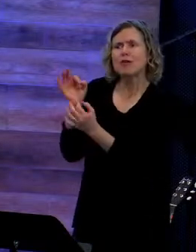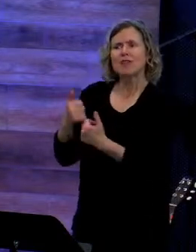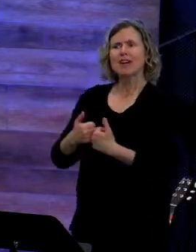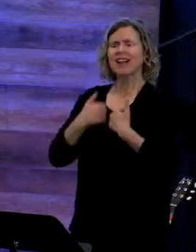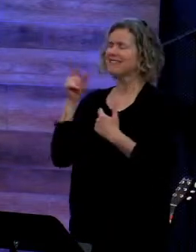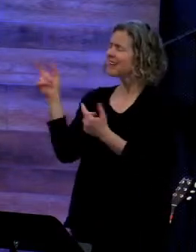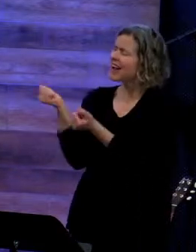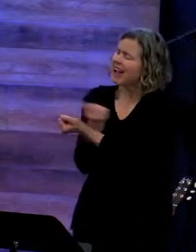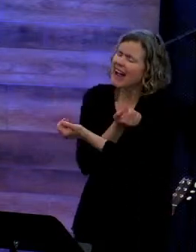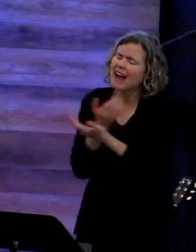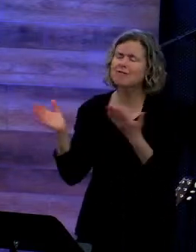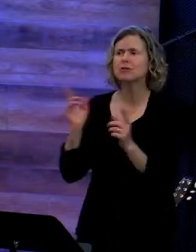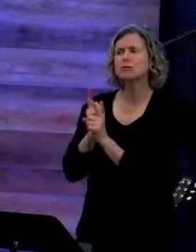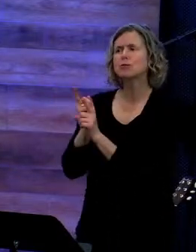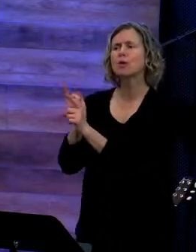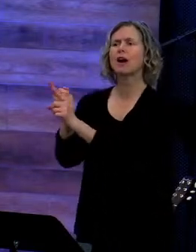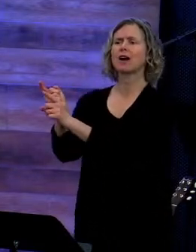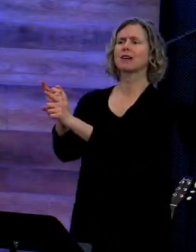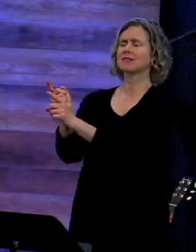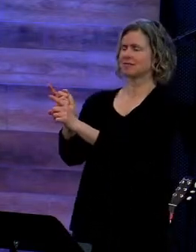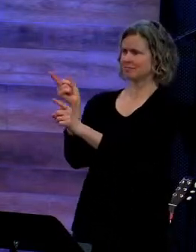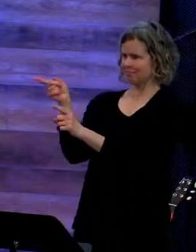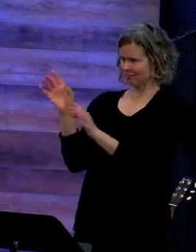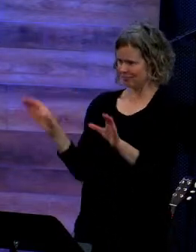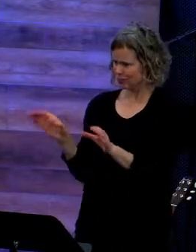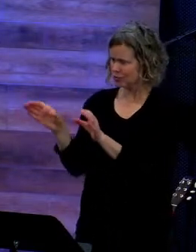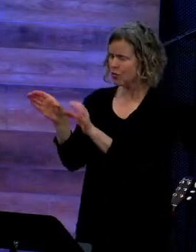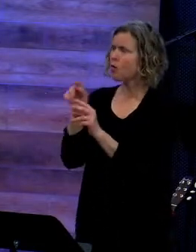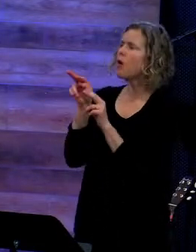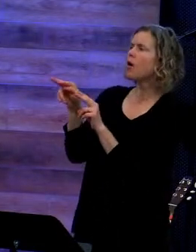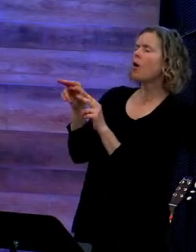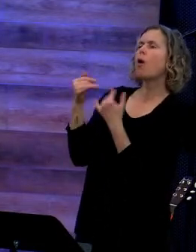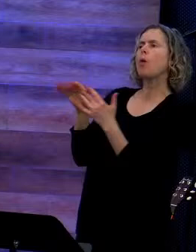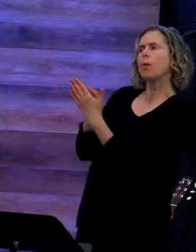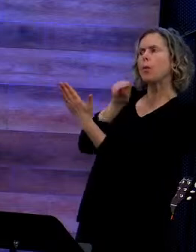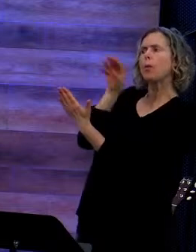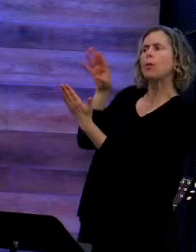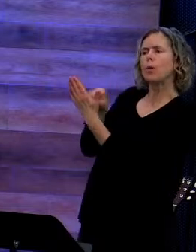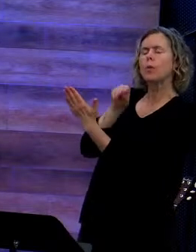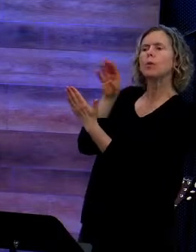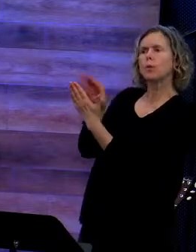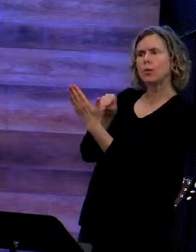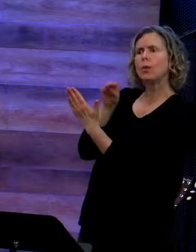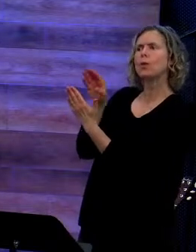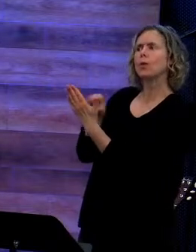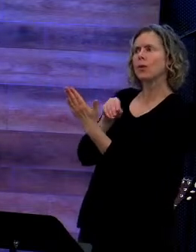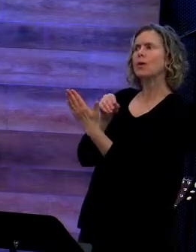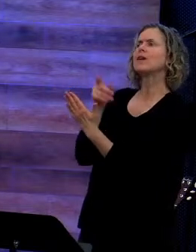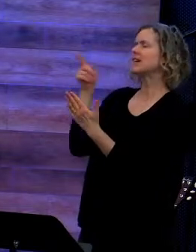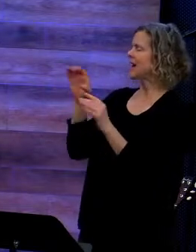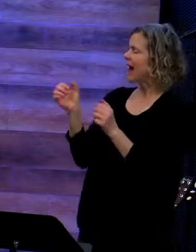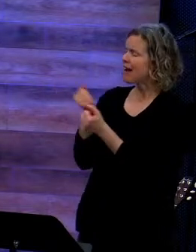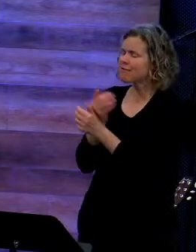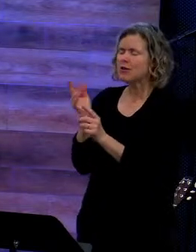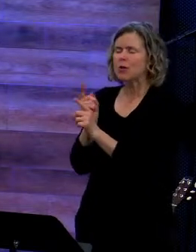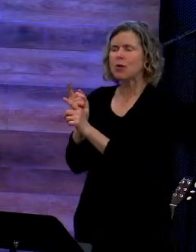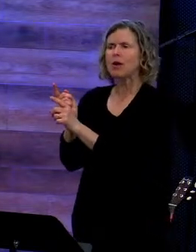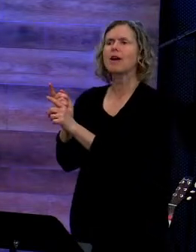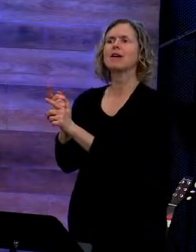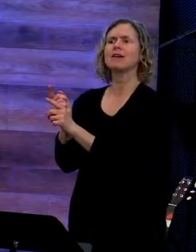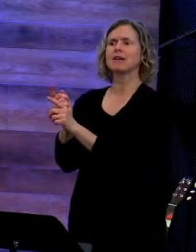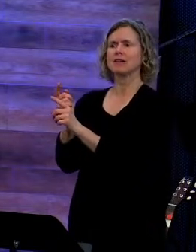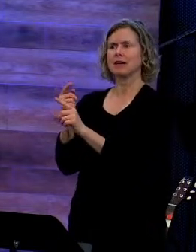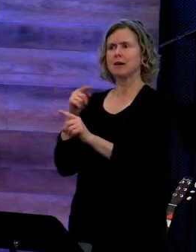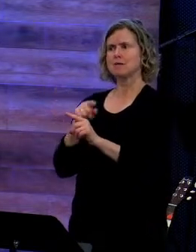everything right. He fulfilled the requirements of God's righteous law. And yet he took your place on a